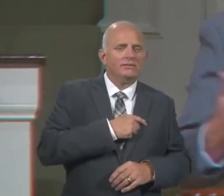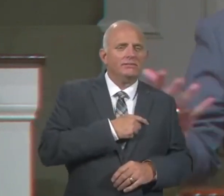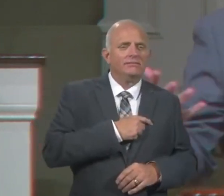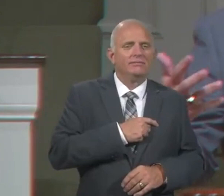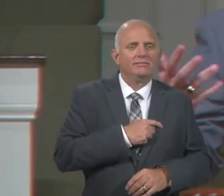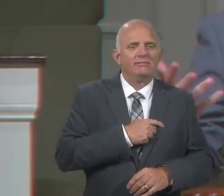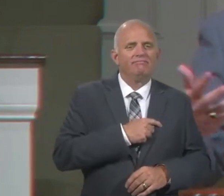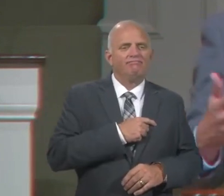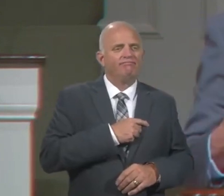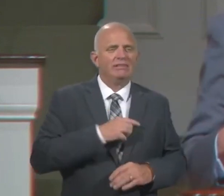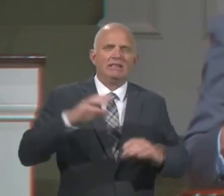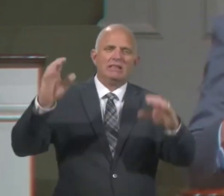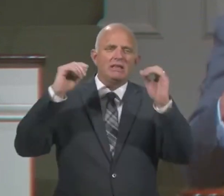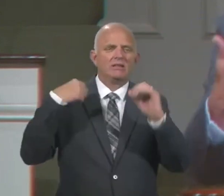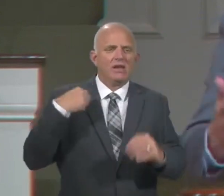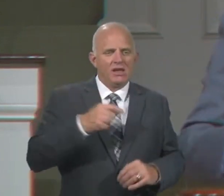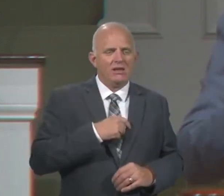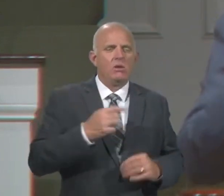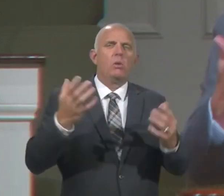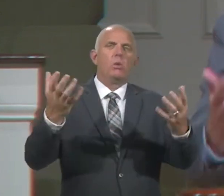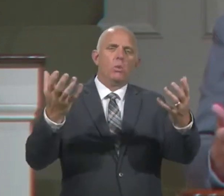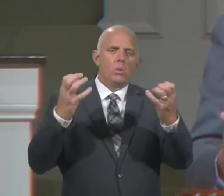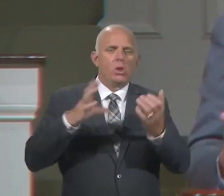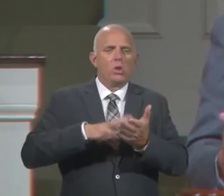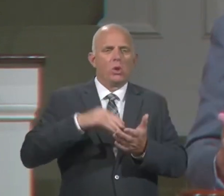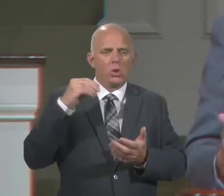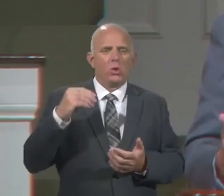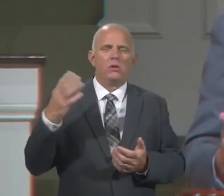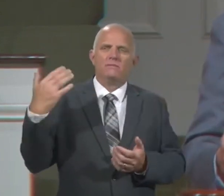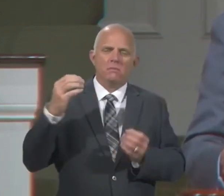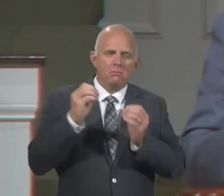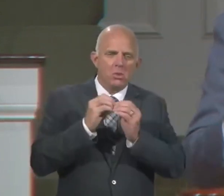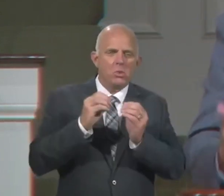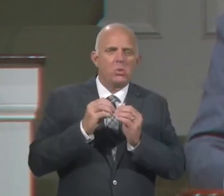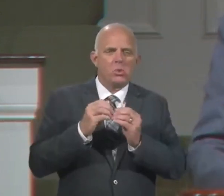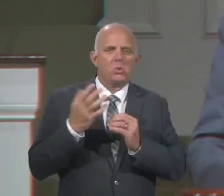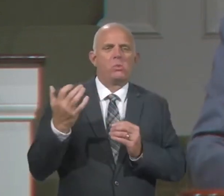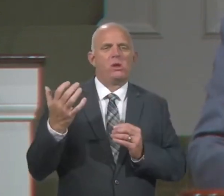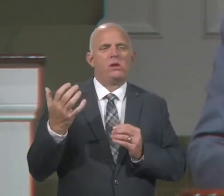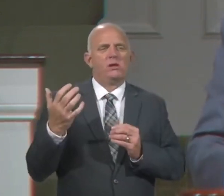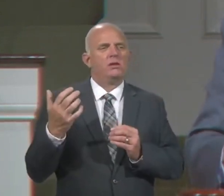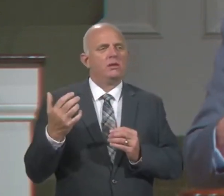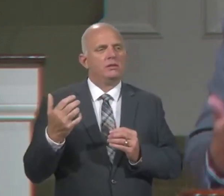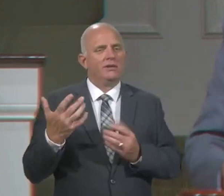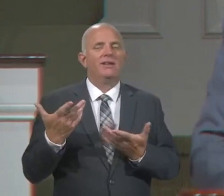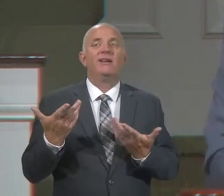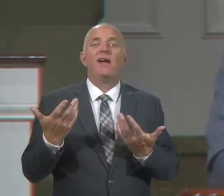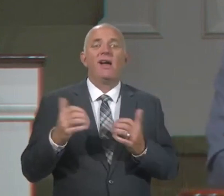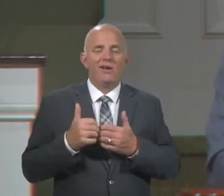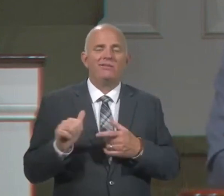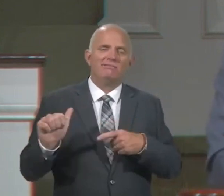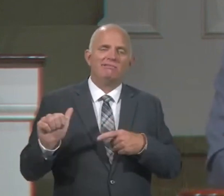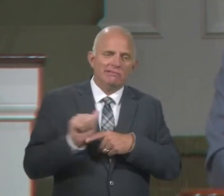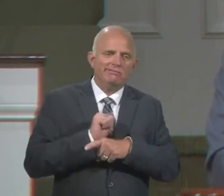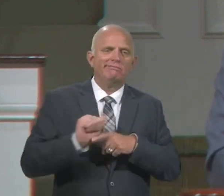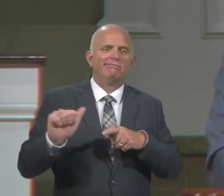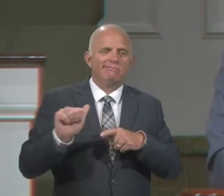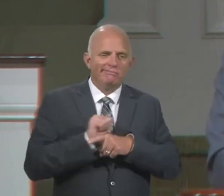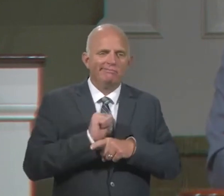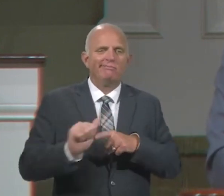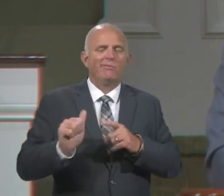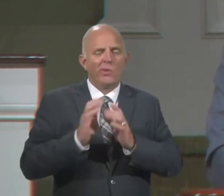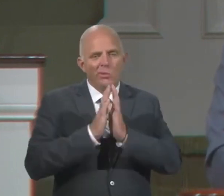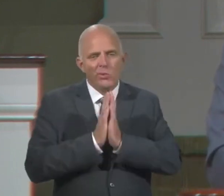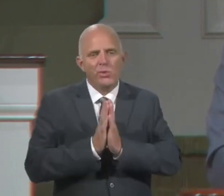Lord, teach us. I want to learn. I want to learn more about this discipline of prayer. I